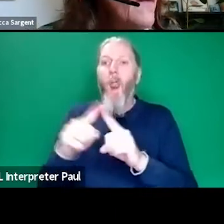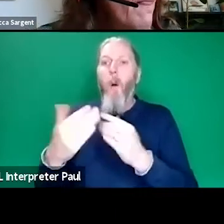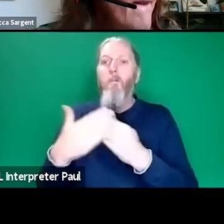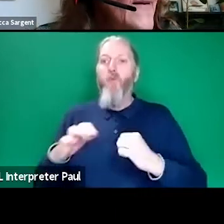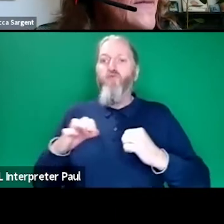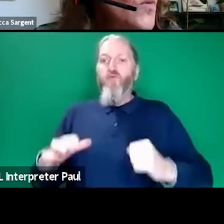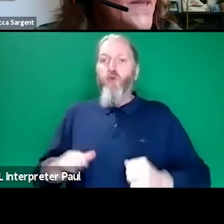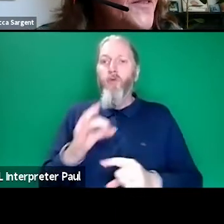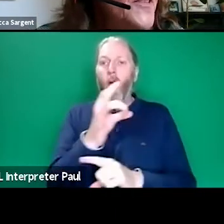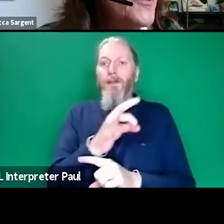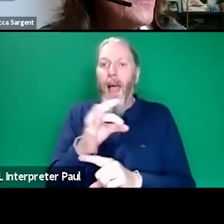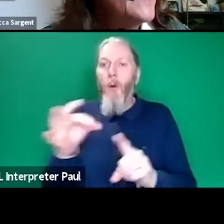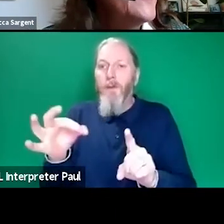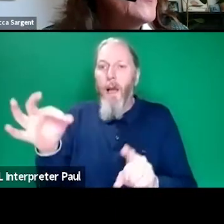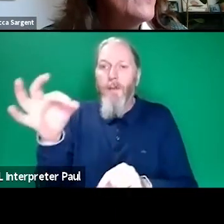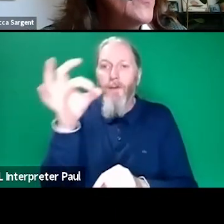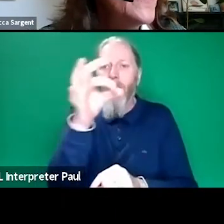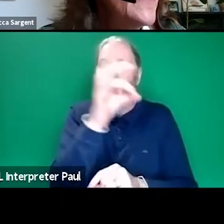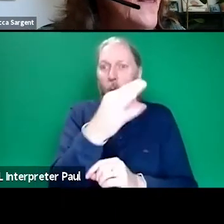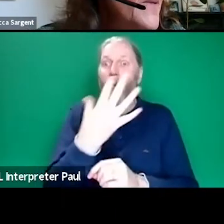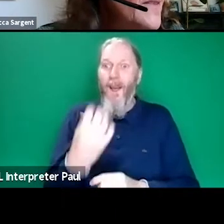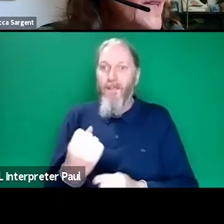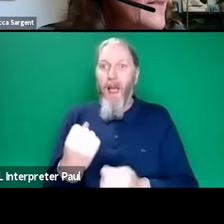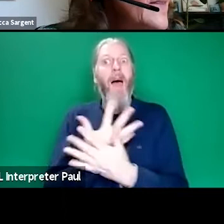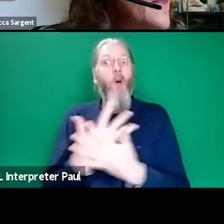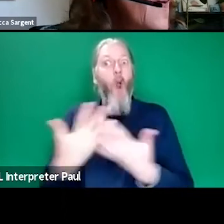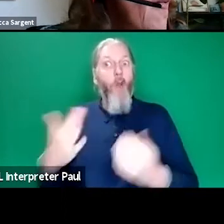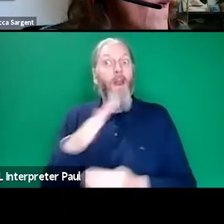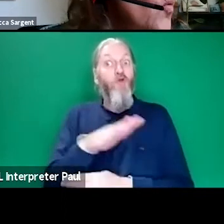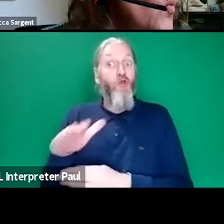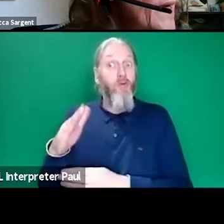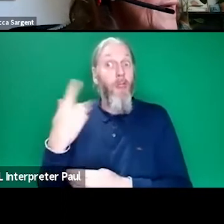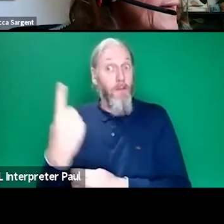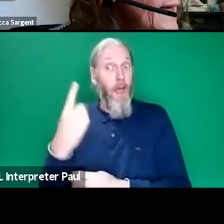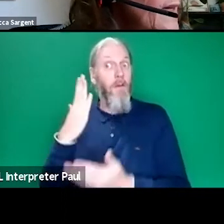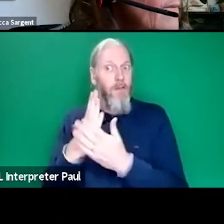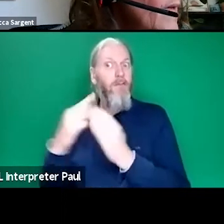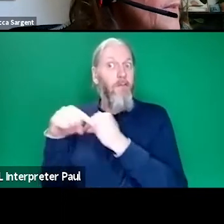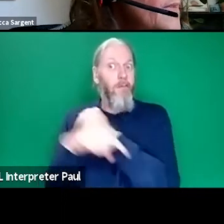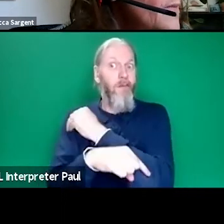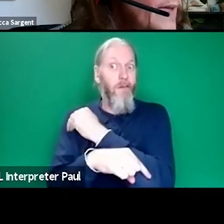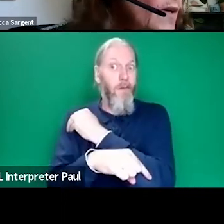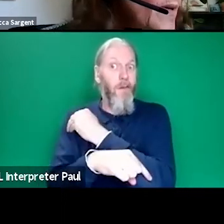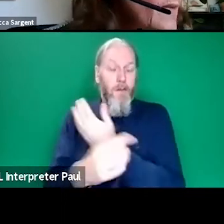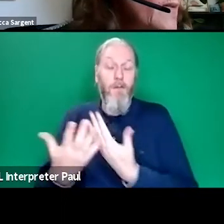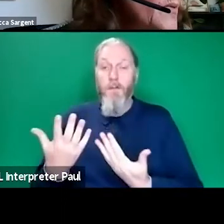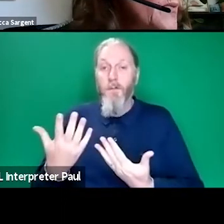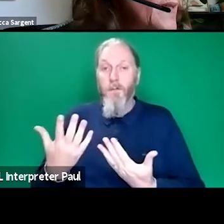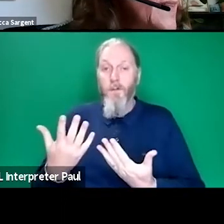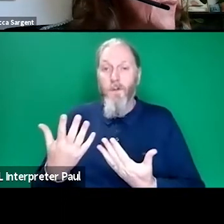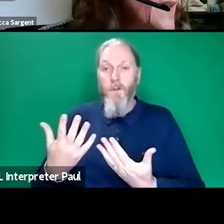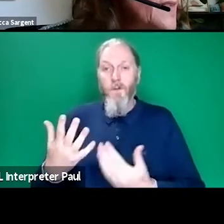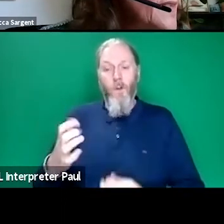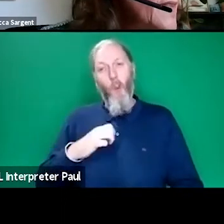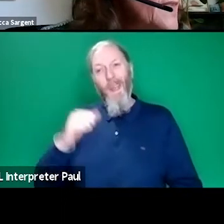areas, and 1 in 3 children live in poverty in some of those areas. We know that